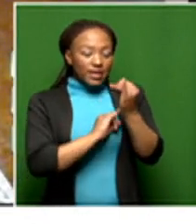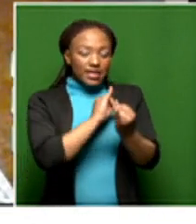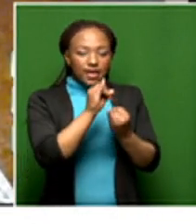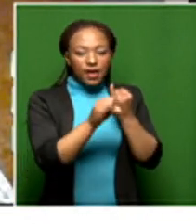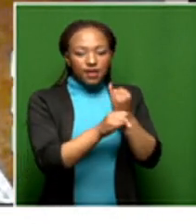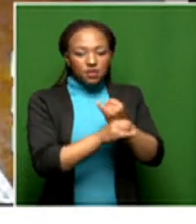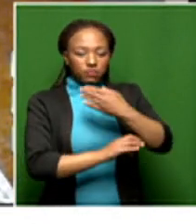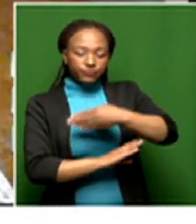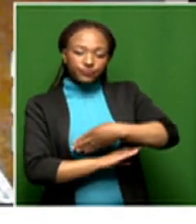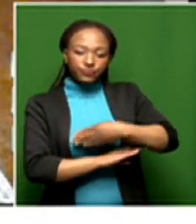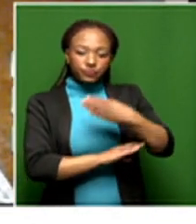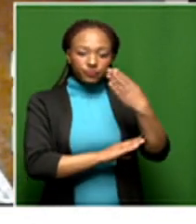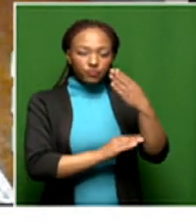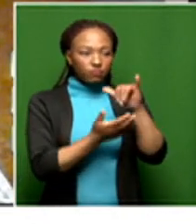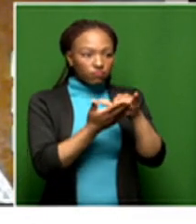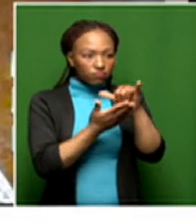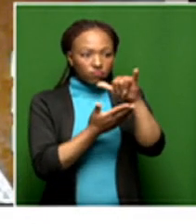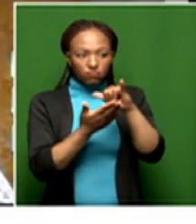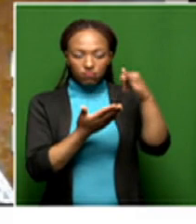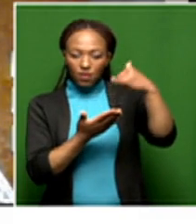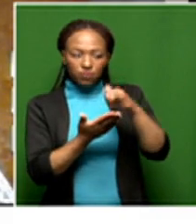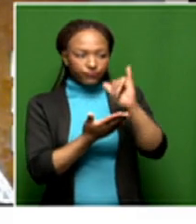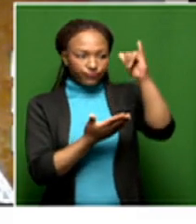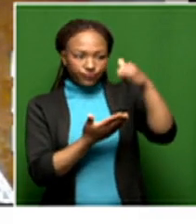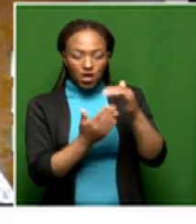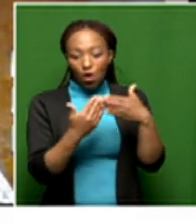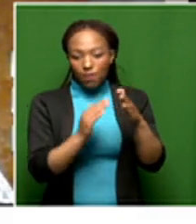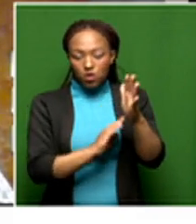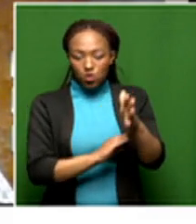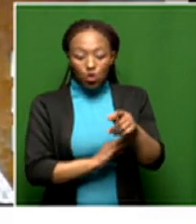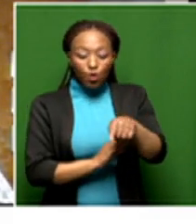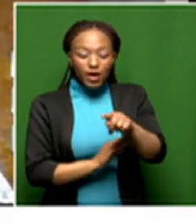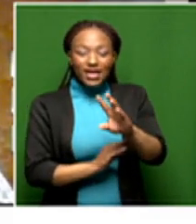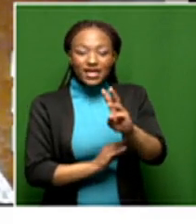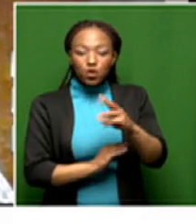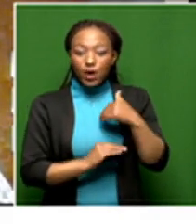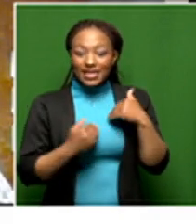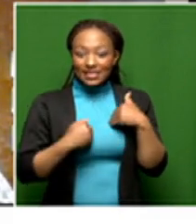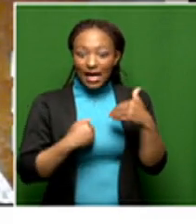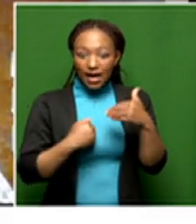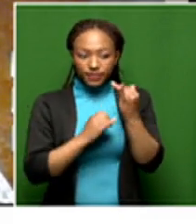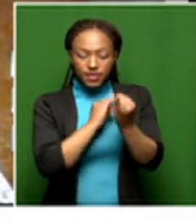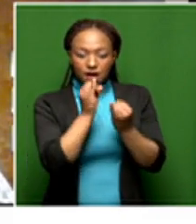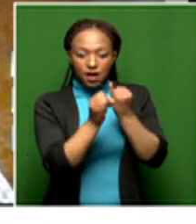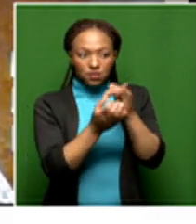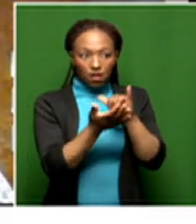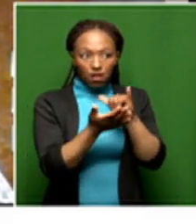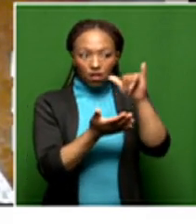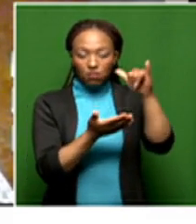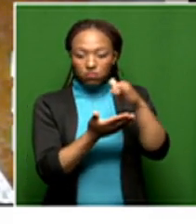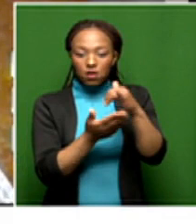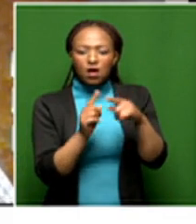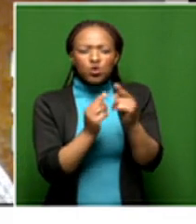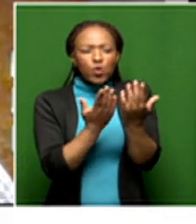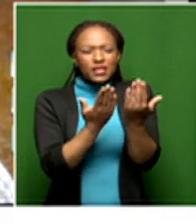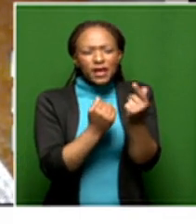also being opened. So when international travel does resume on Thursday, Cesar, what are you expecting? The